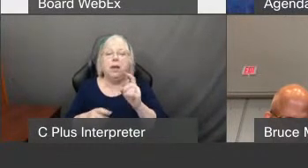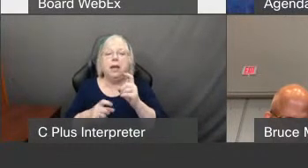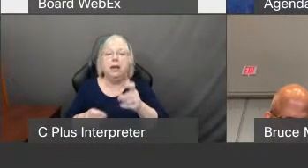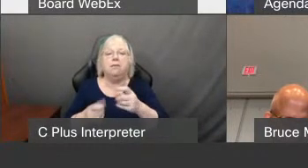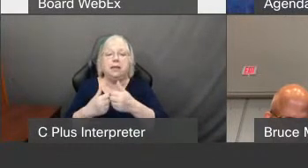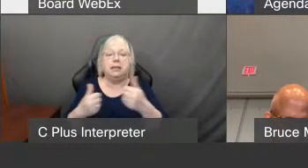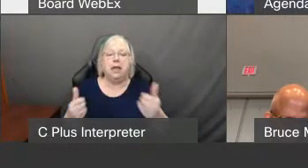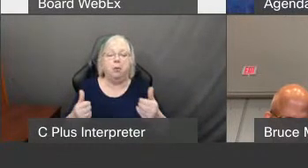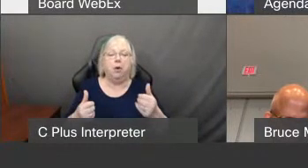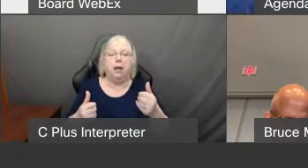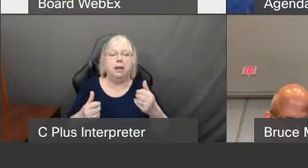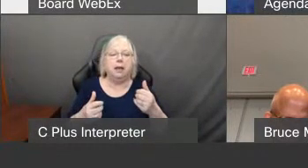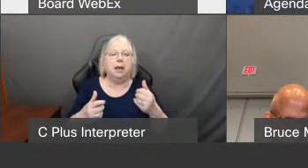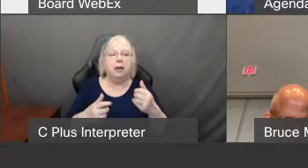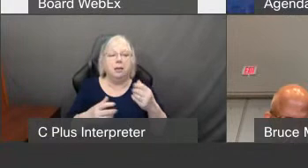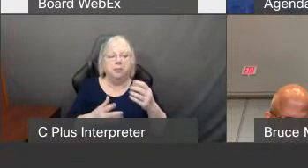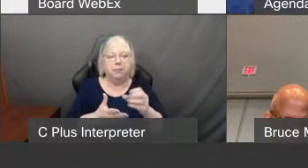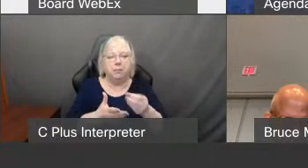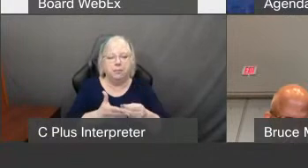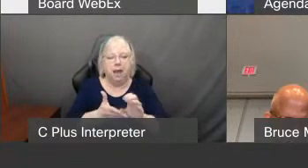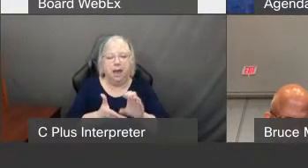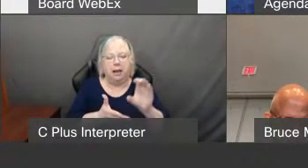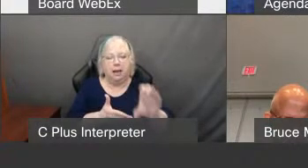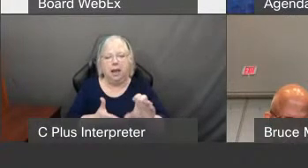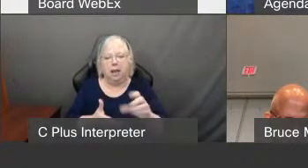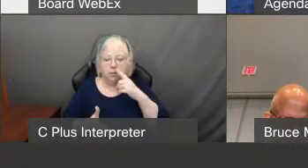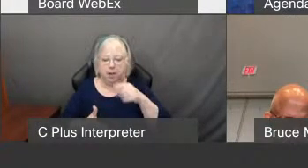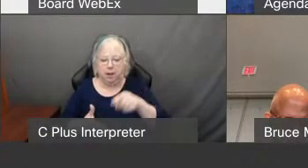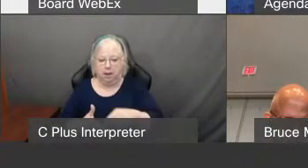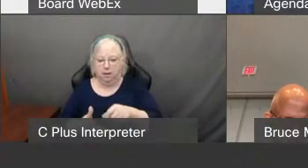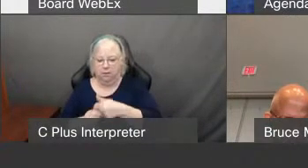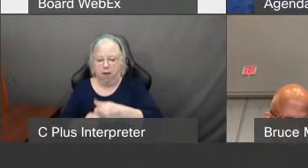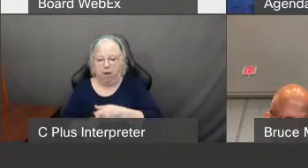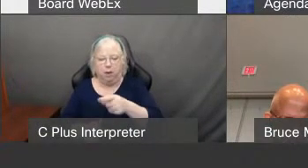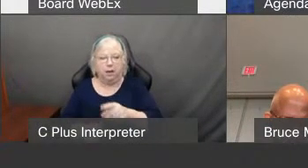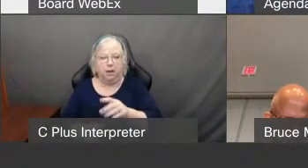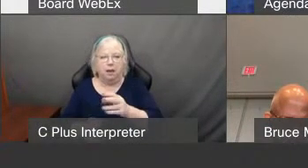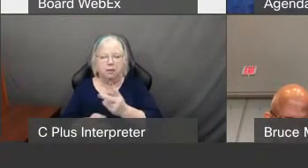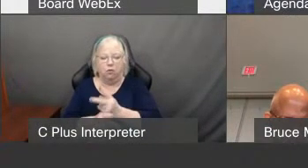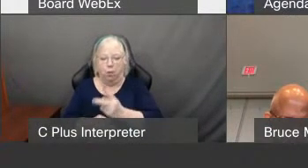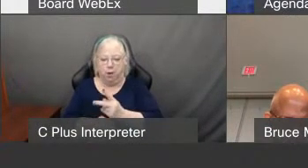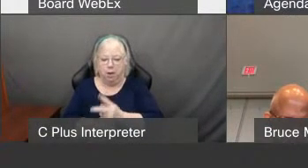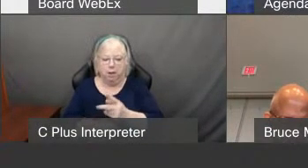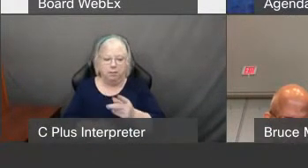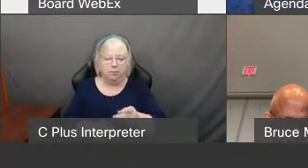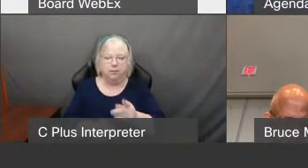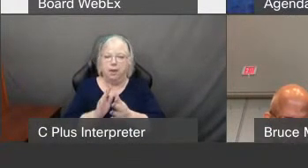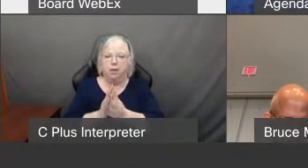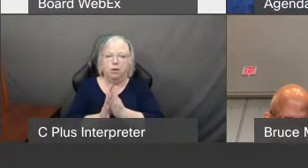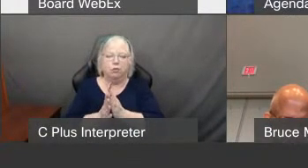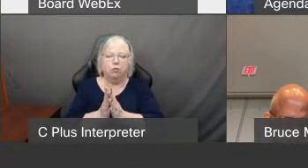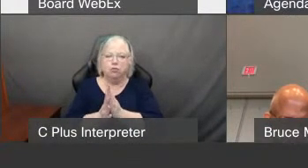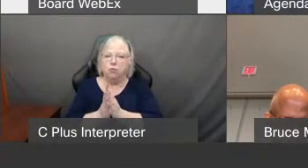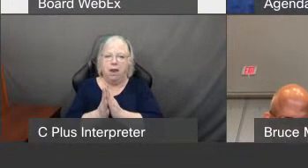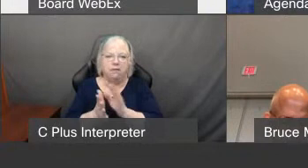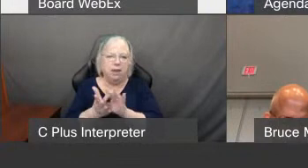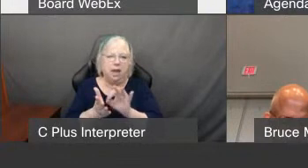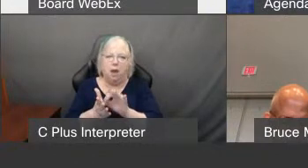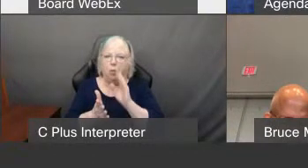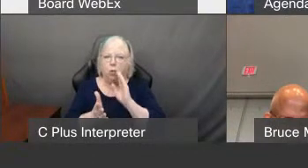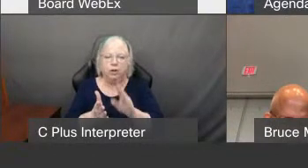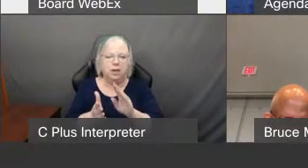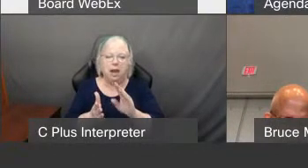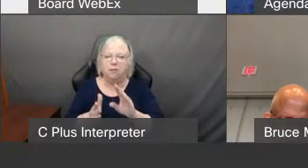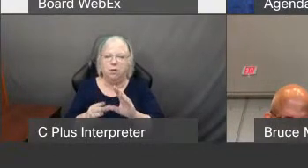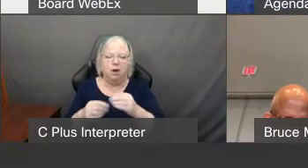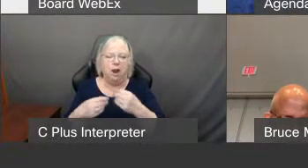is concerned, it's never going to have the traffic count. It's never going to have